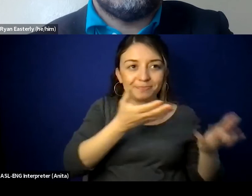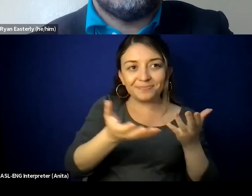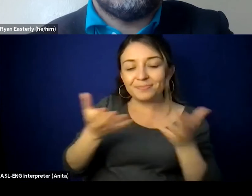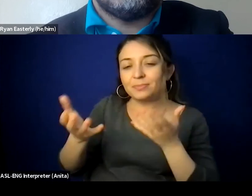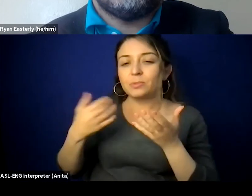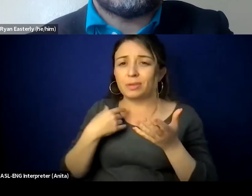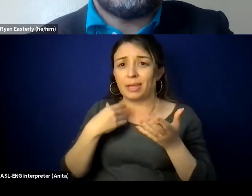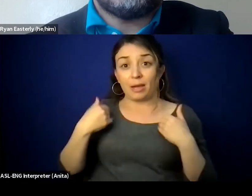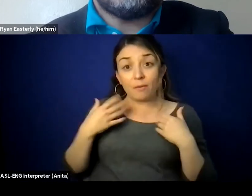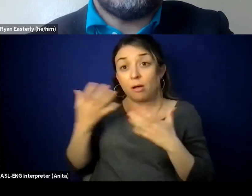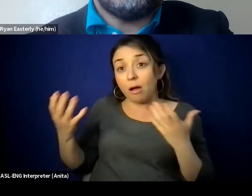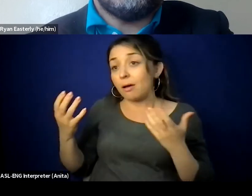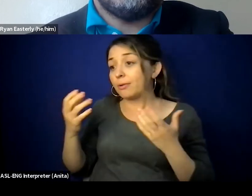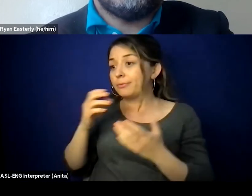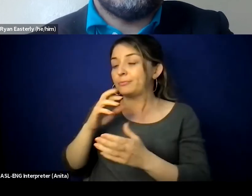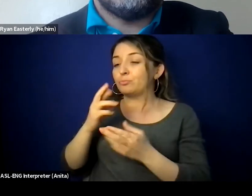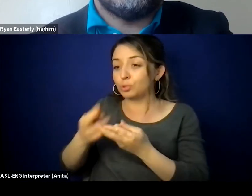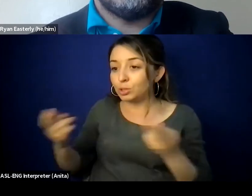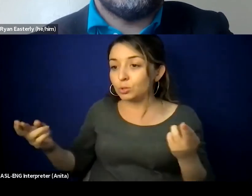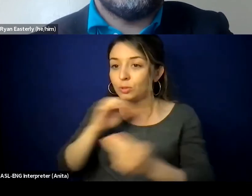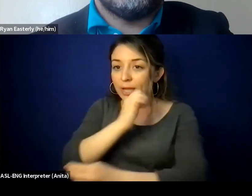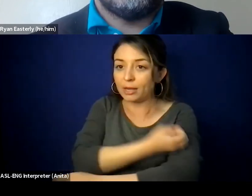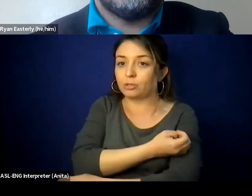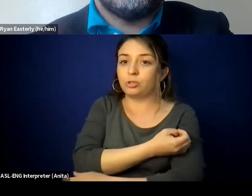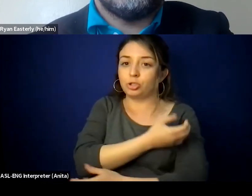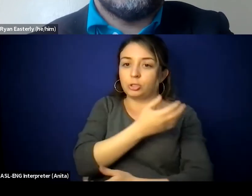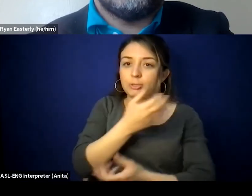resources into our gathering